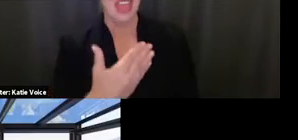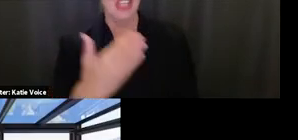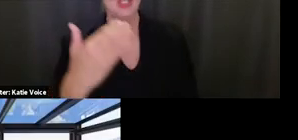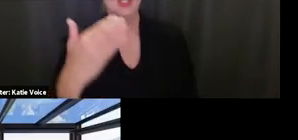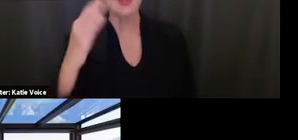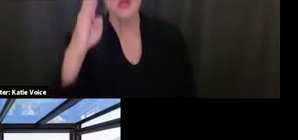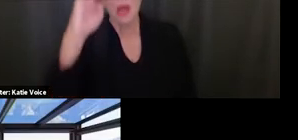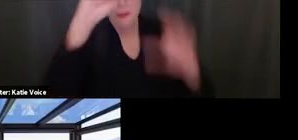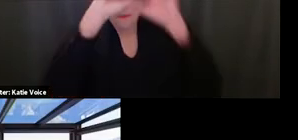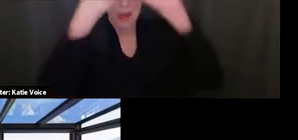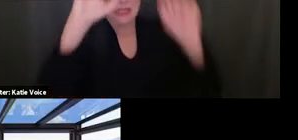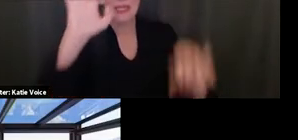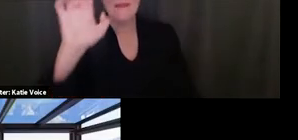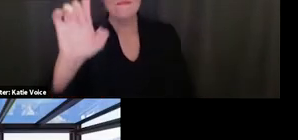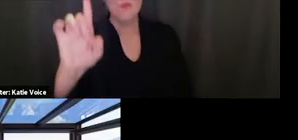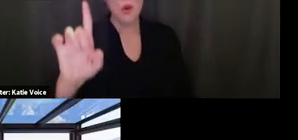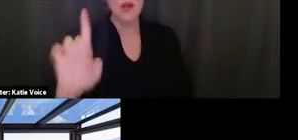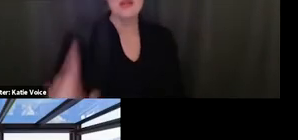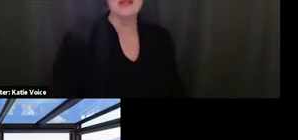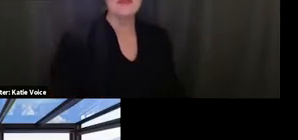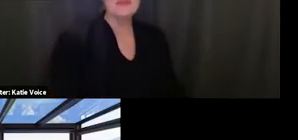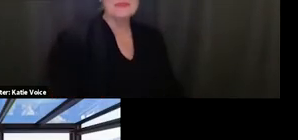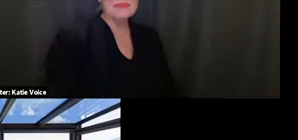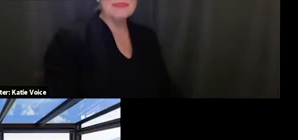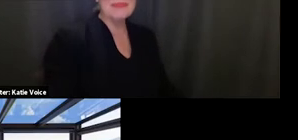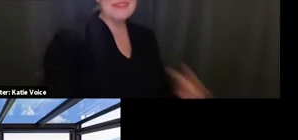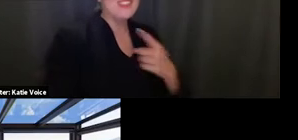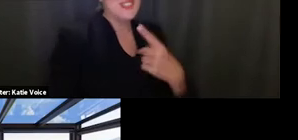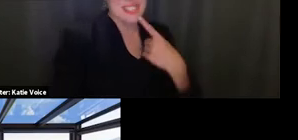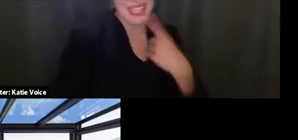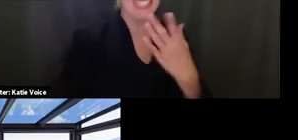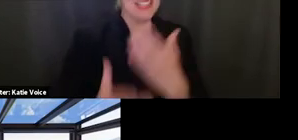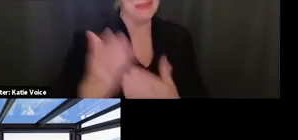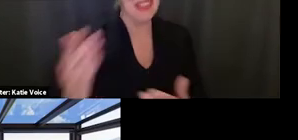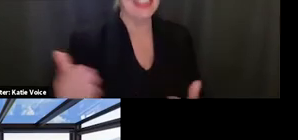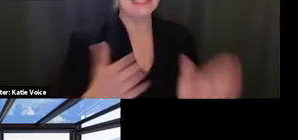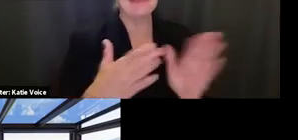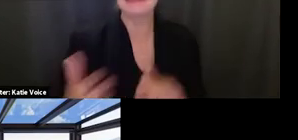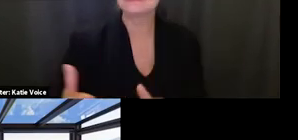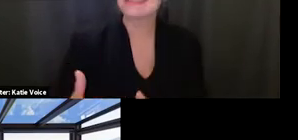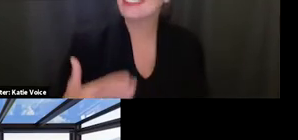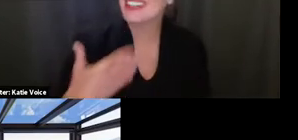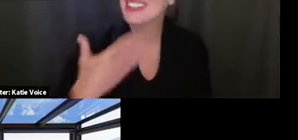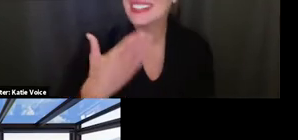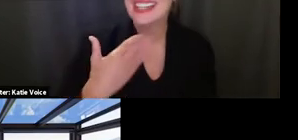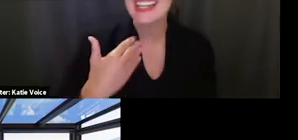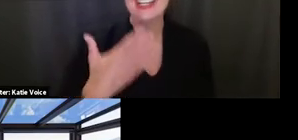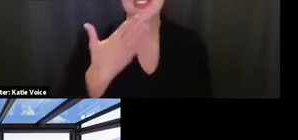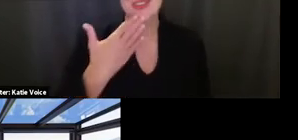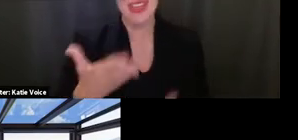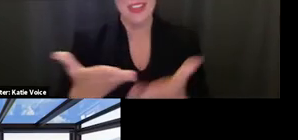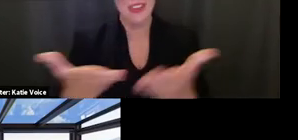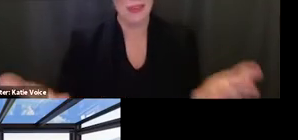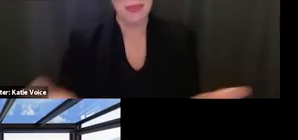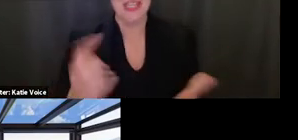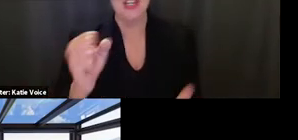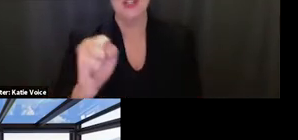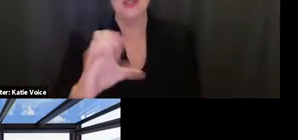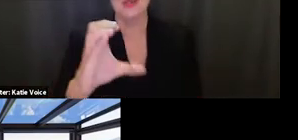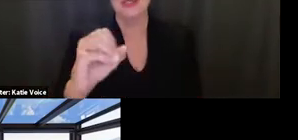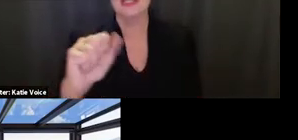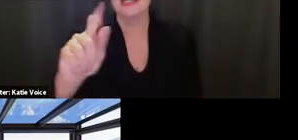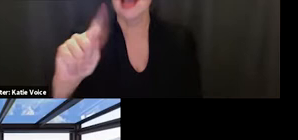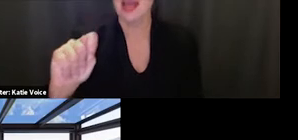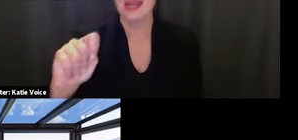pretty much uh stated some of the points i was going to make and uh thank you to scott for being here we will be bringing that